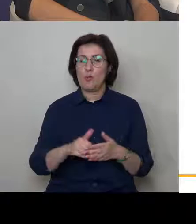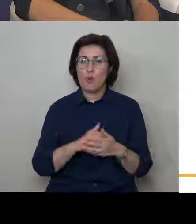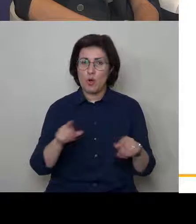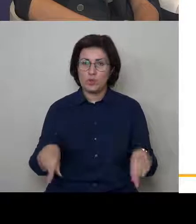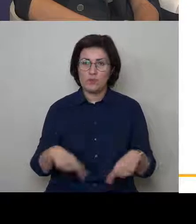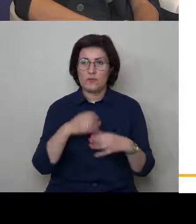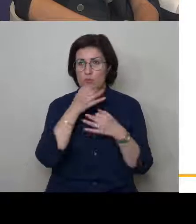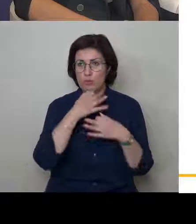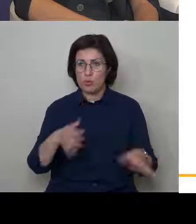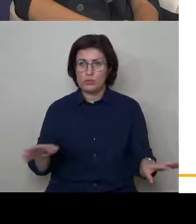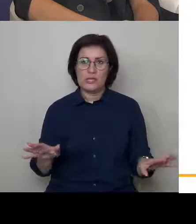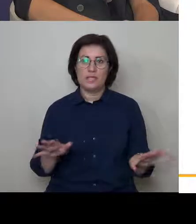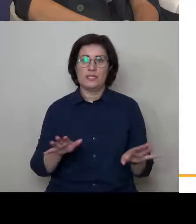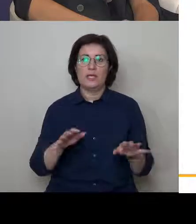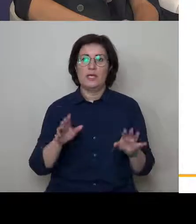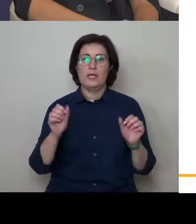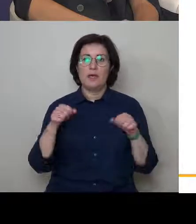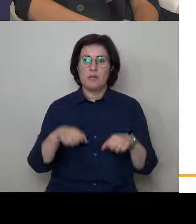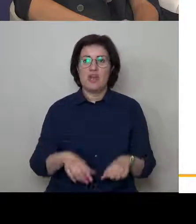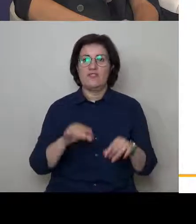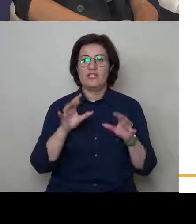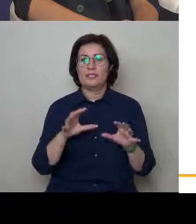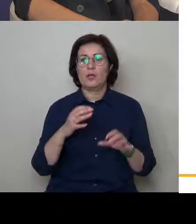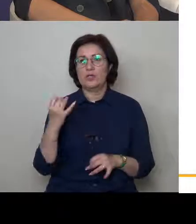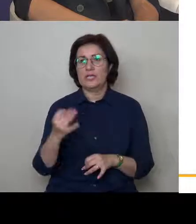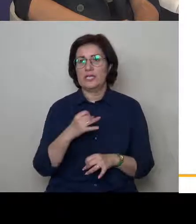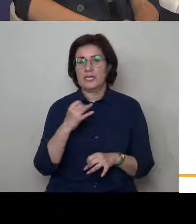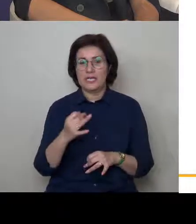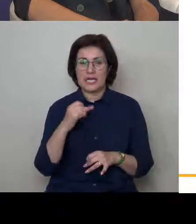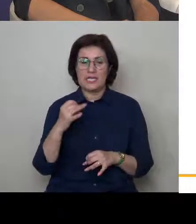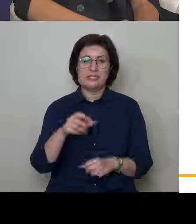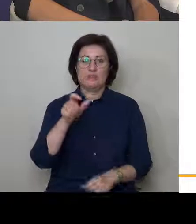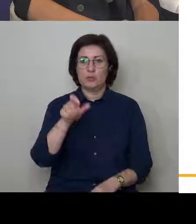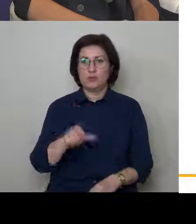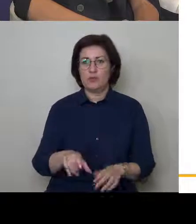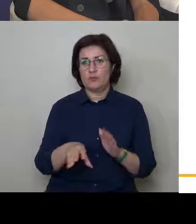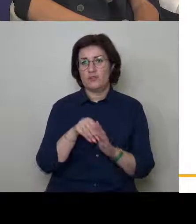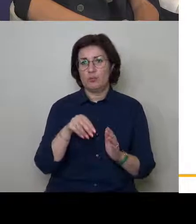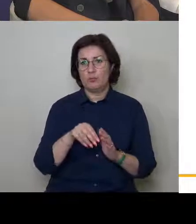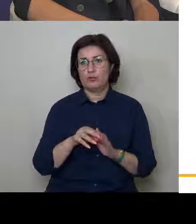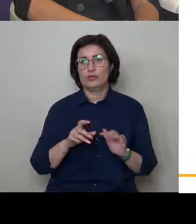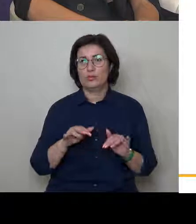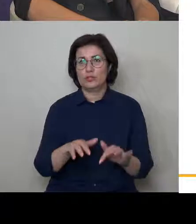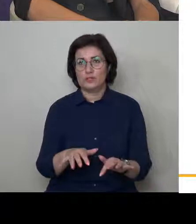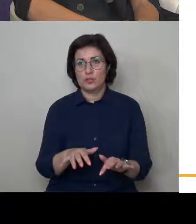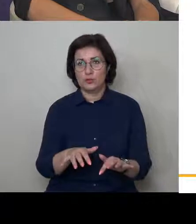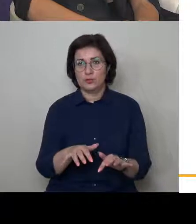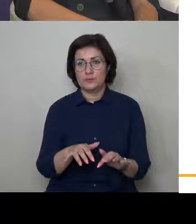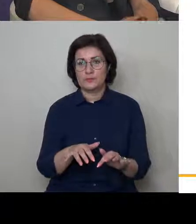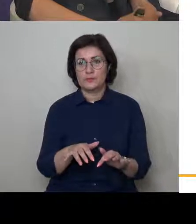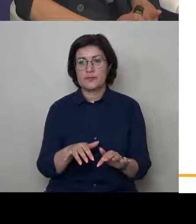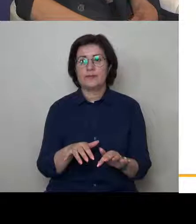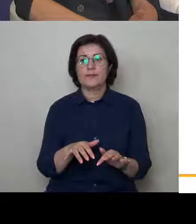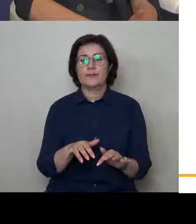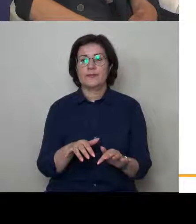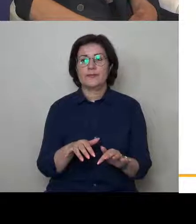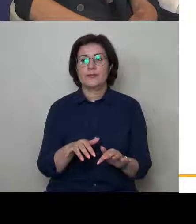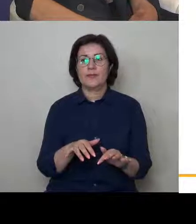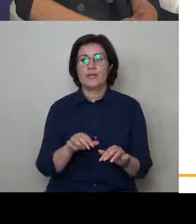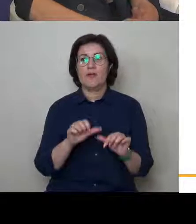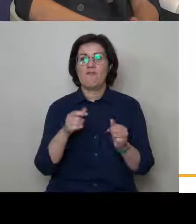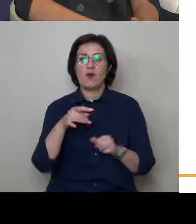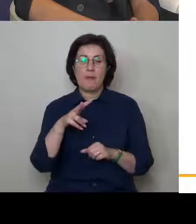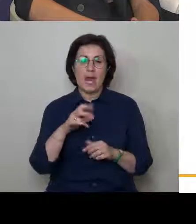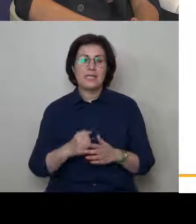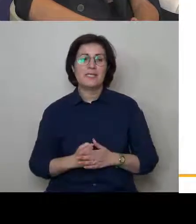does not comply with the law. One can ask for renewal of one's lawful rights and interests of the subject